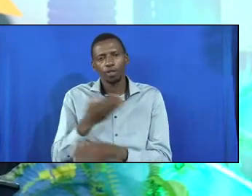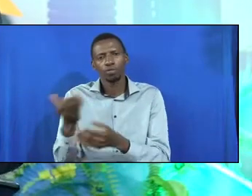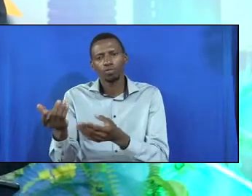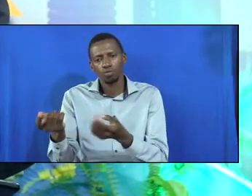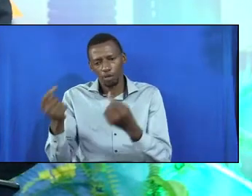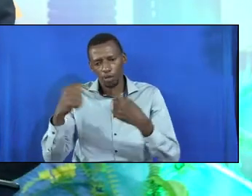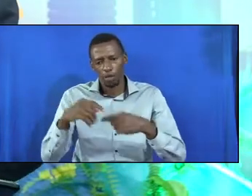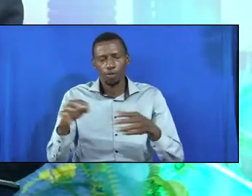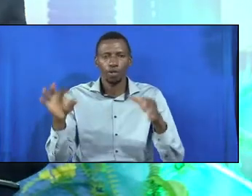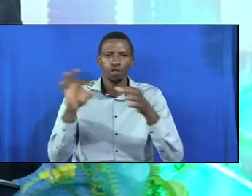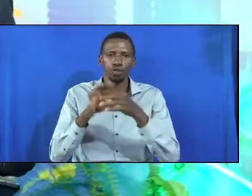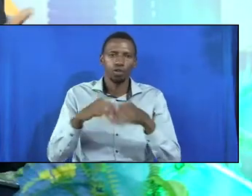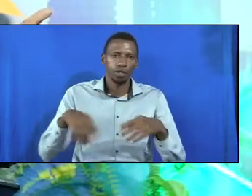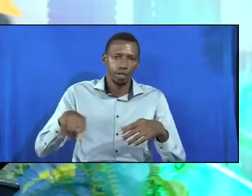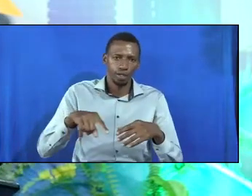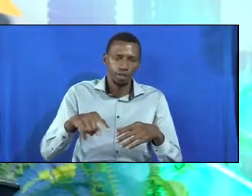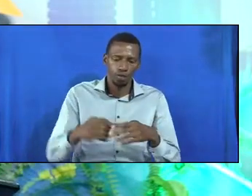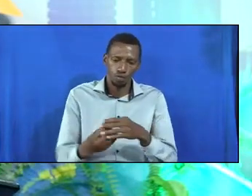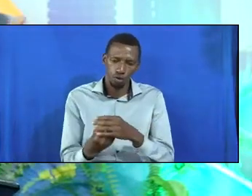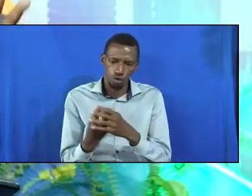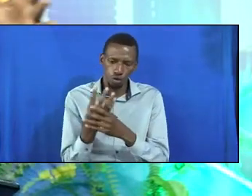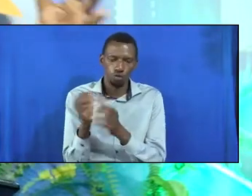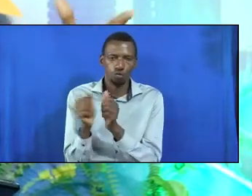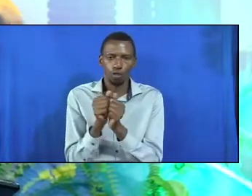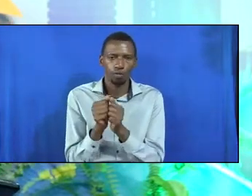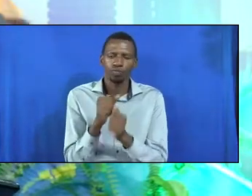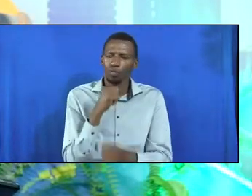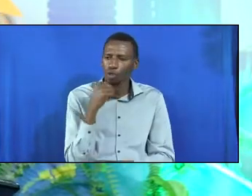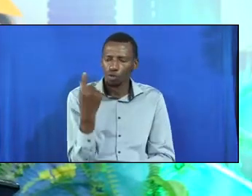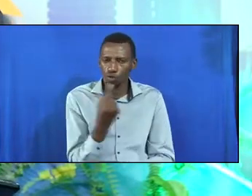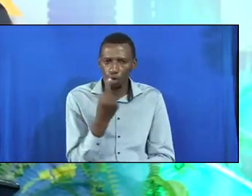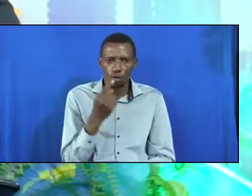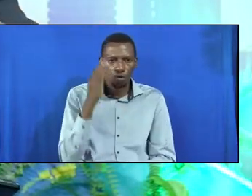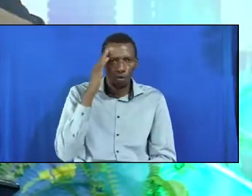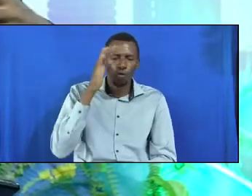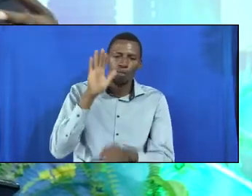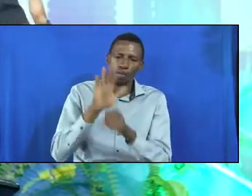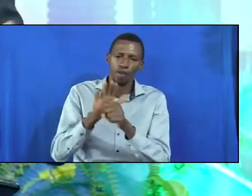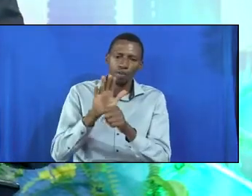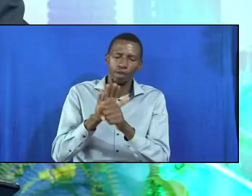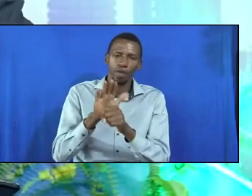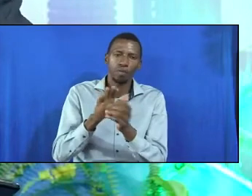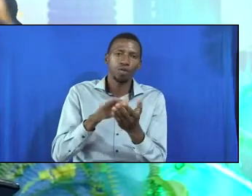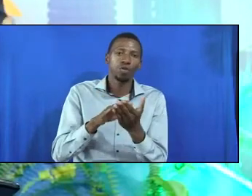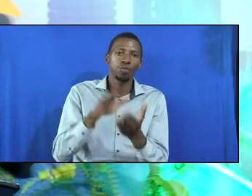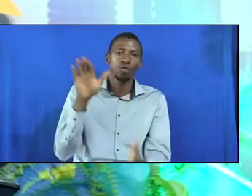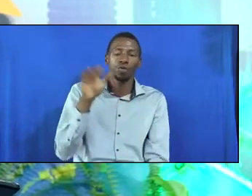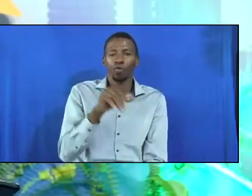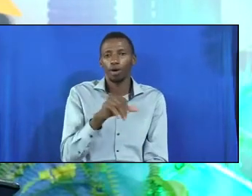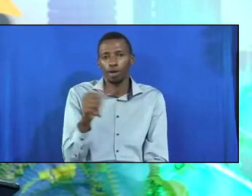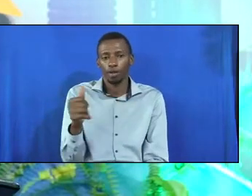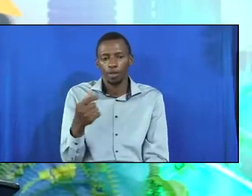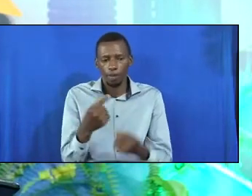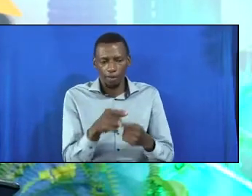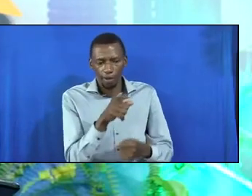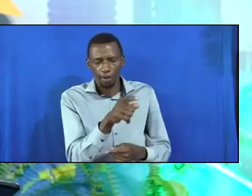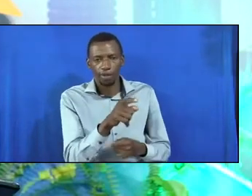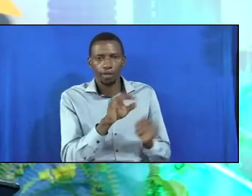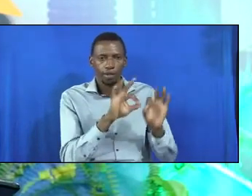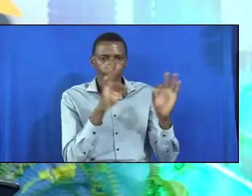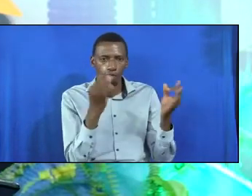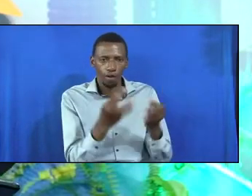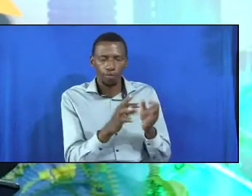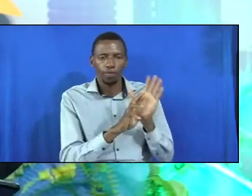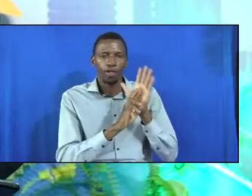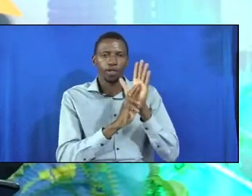together. Thank you very much. They are not alone. I know there are many more others, but that is now the representative of the